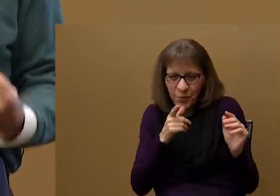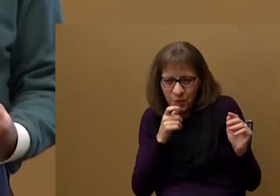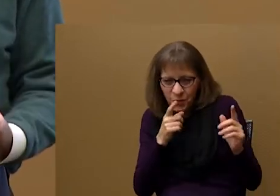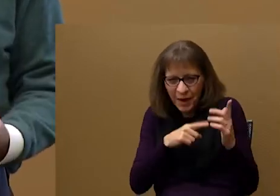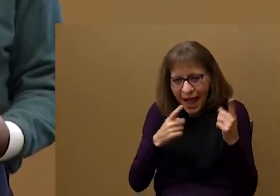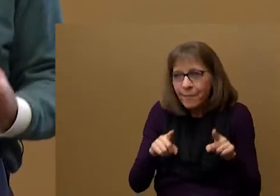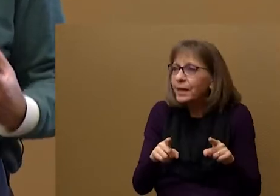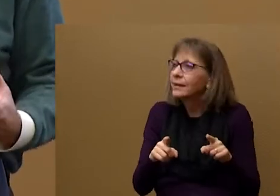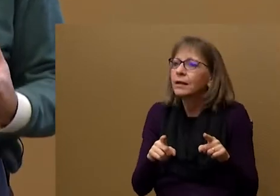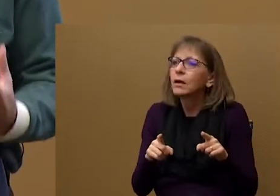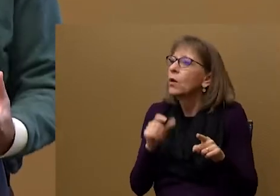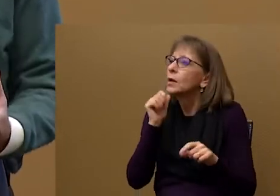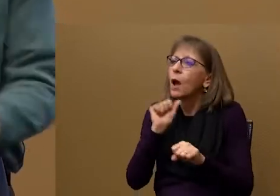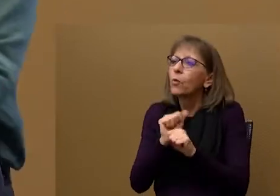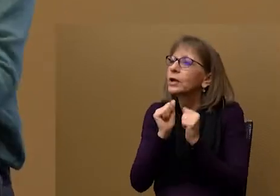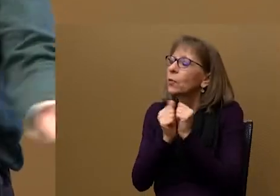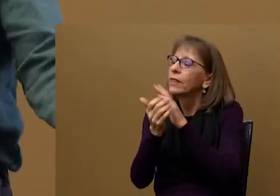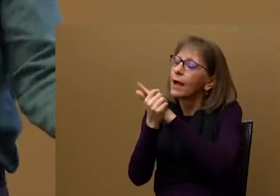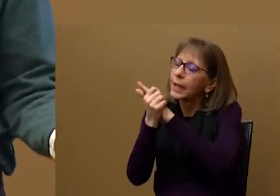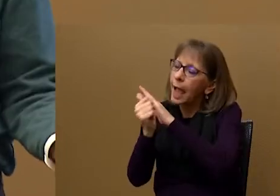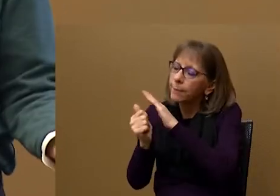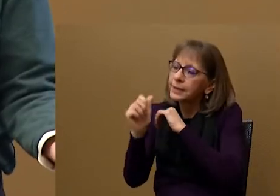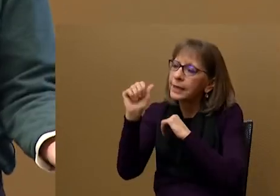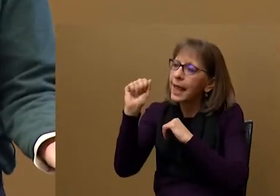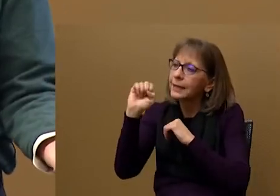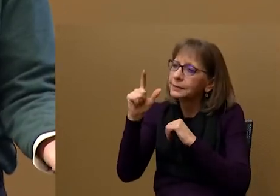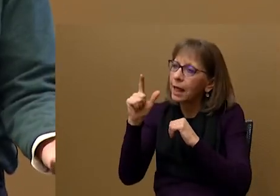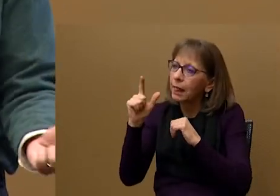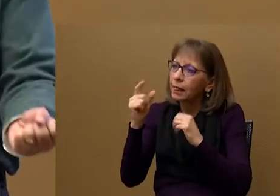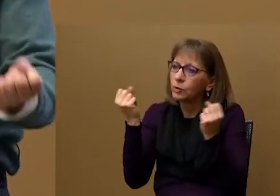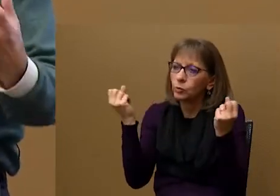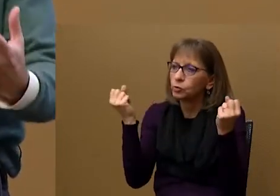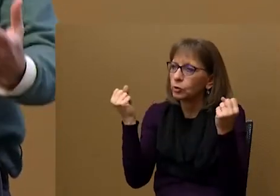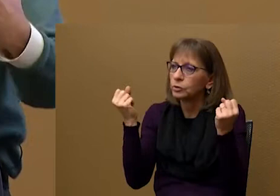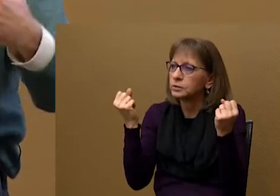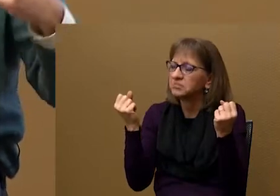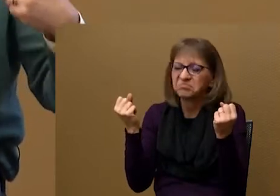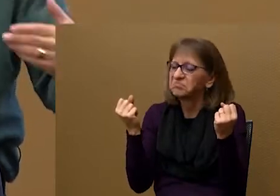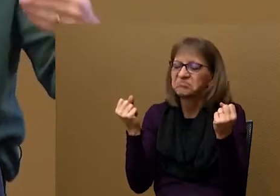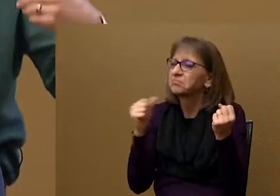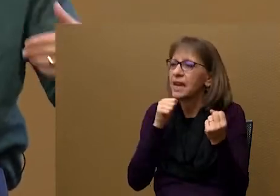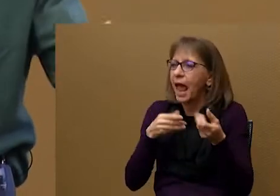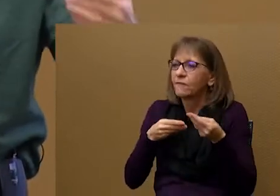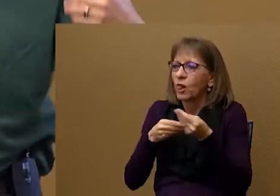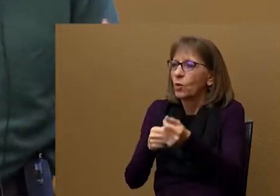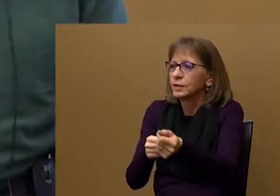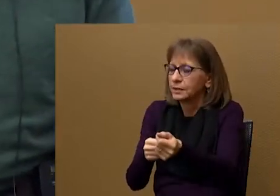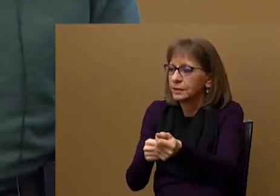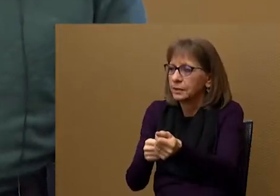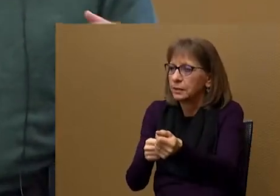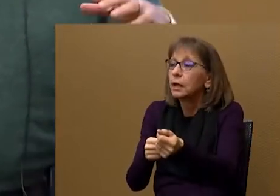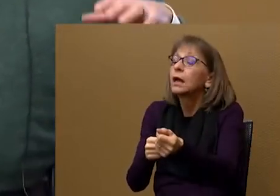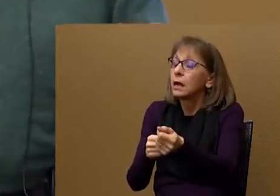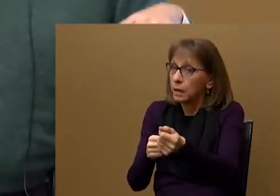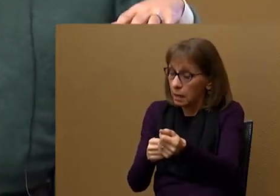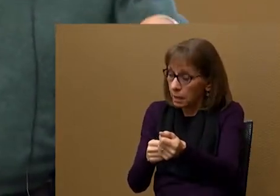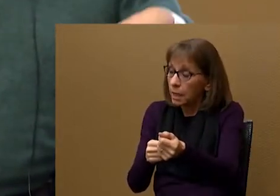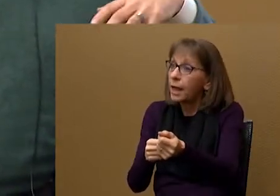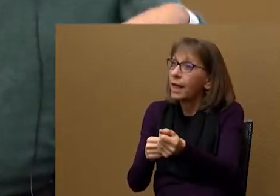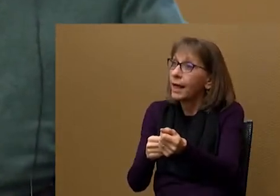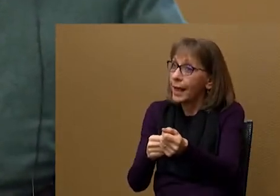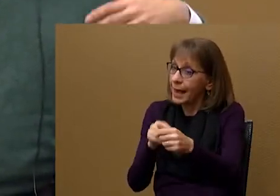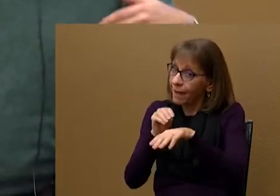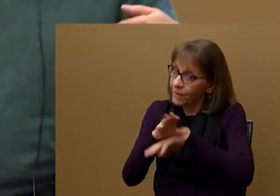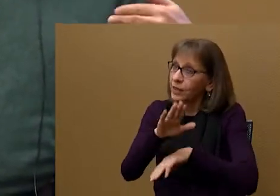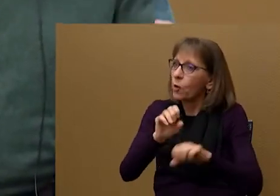get the story. What happened? We're not working with competent ASL users. We're working with very, very disfluent communicators, and that had